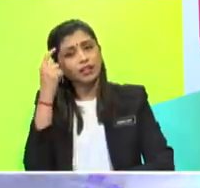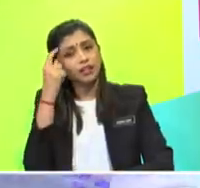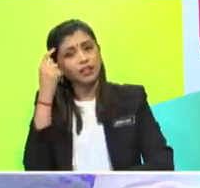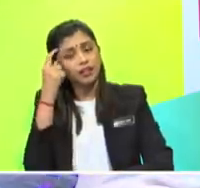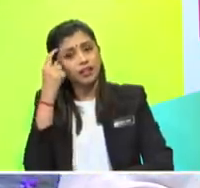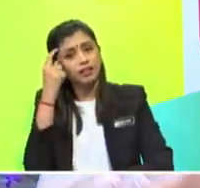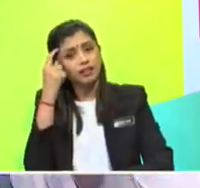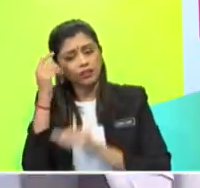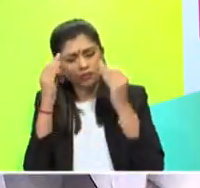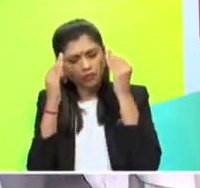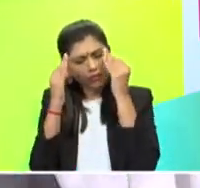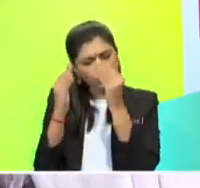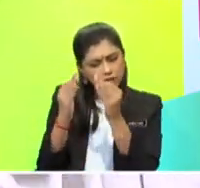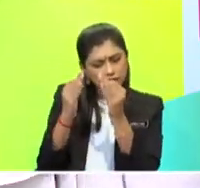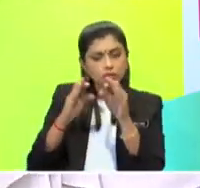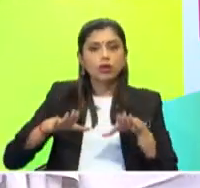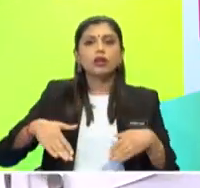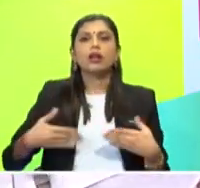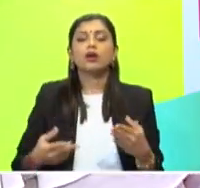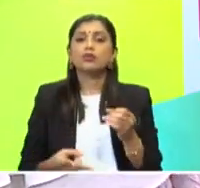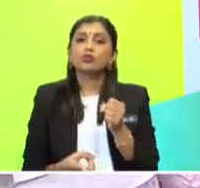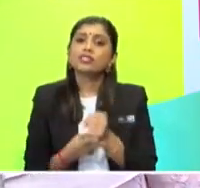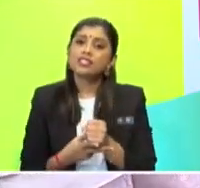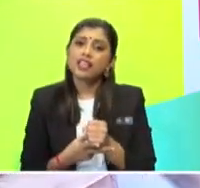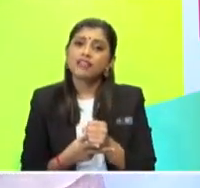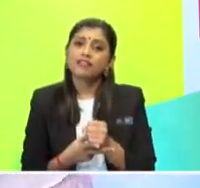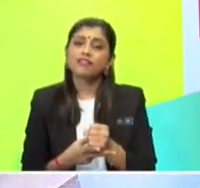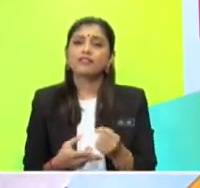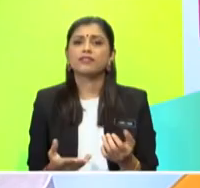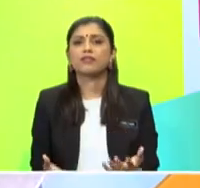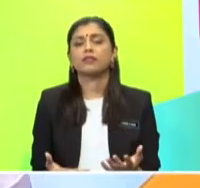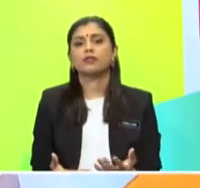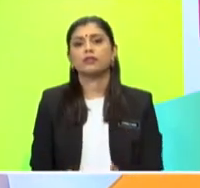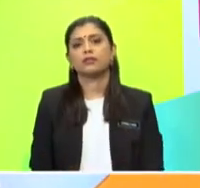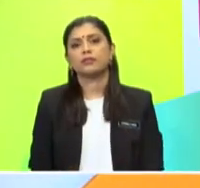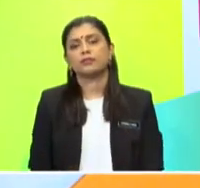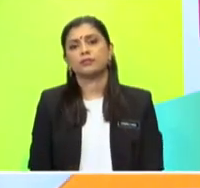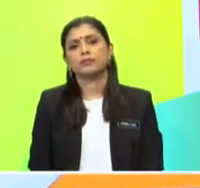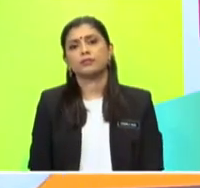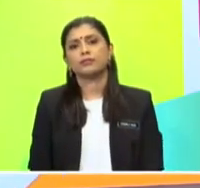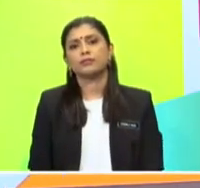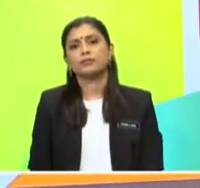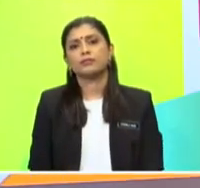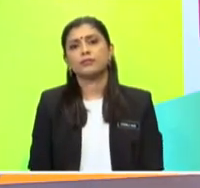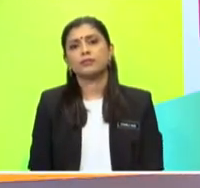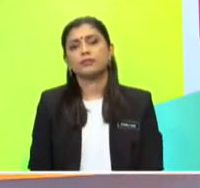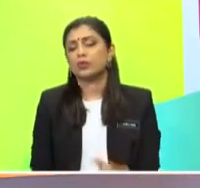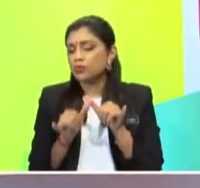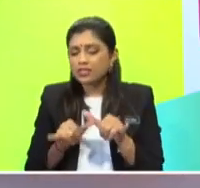stay focused on how to save the planet. We are doomed in this planet if we just don't